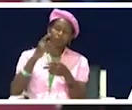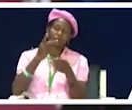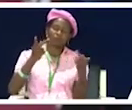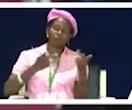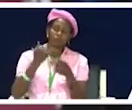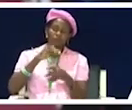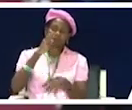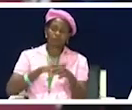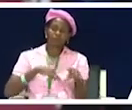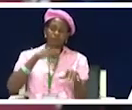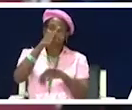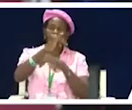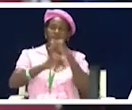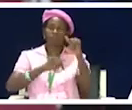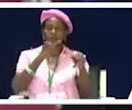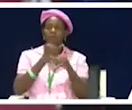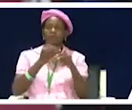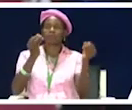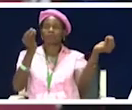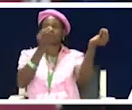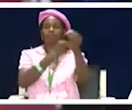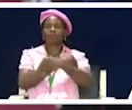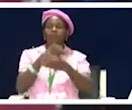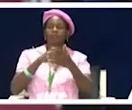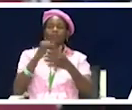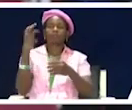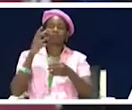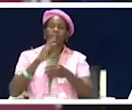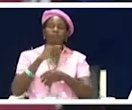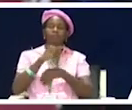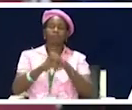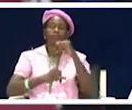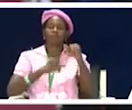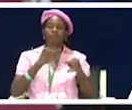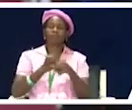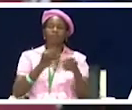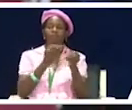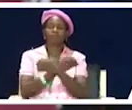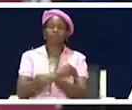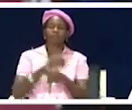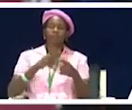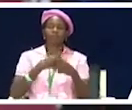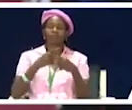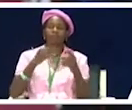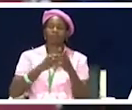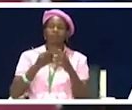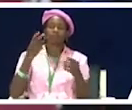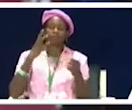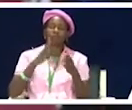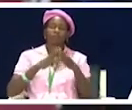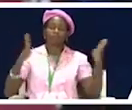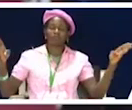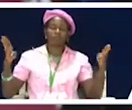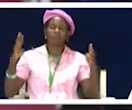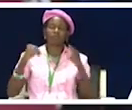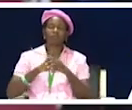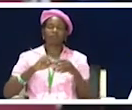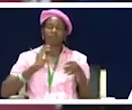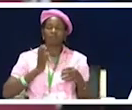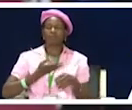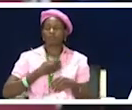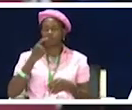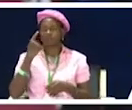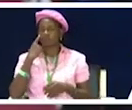Office. It was our international office then. It was big in our eyes.